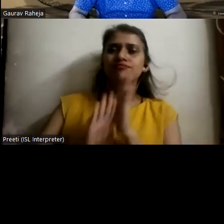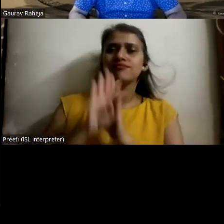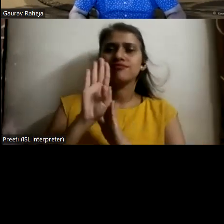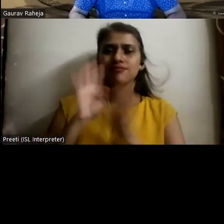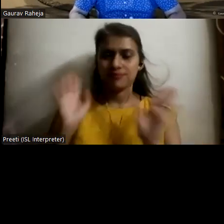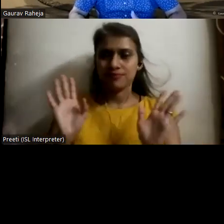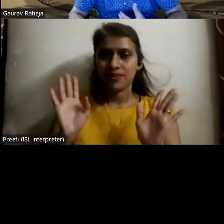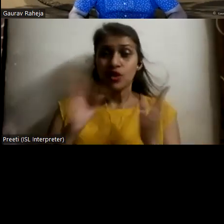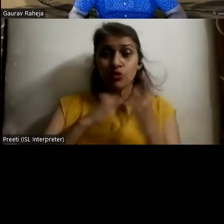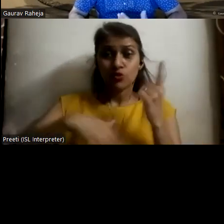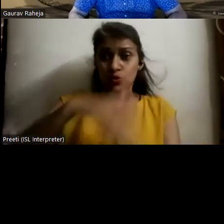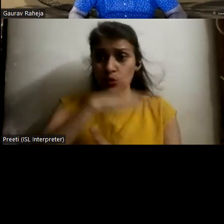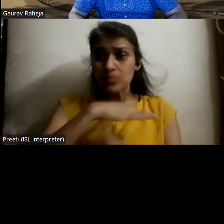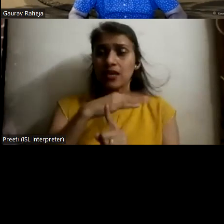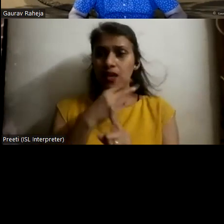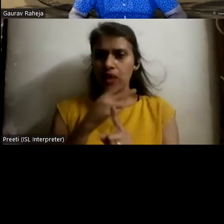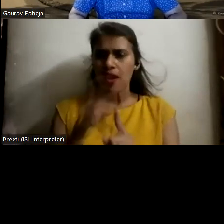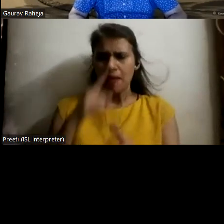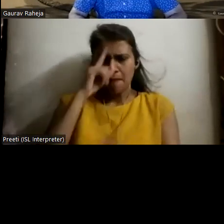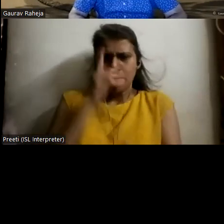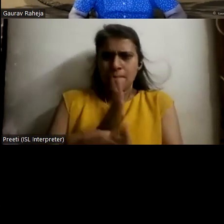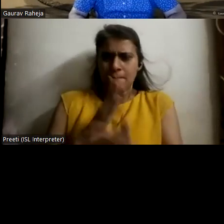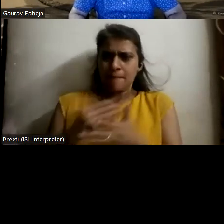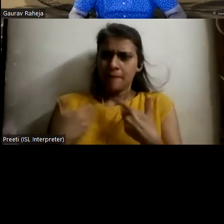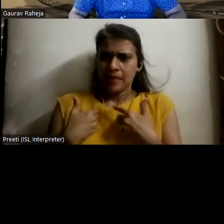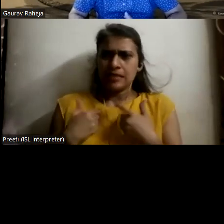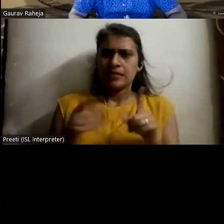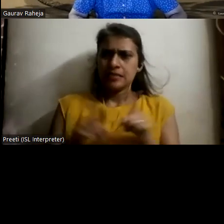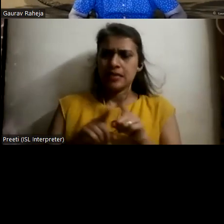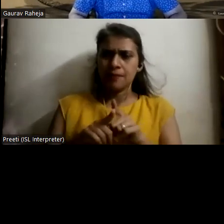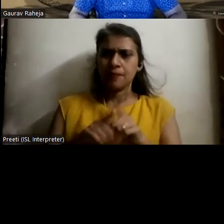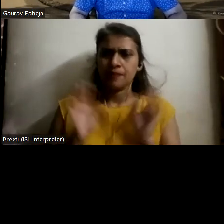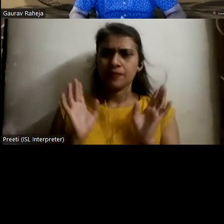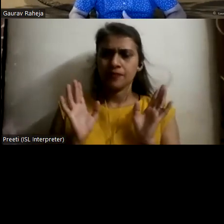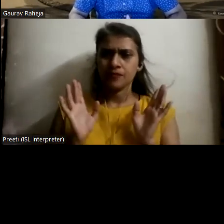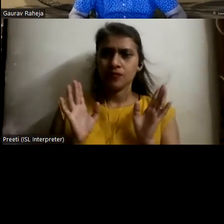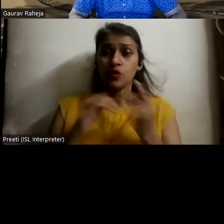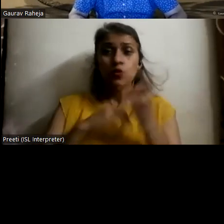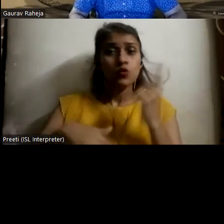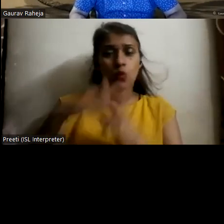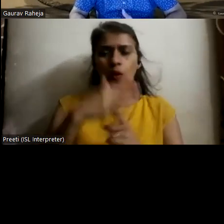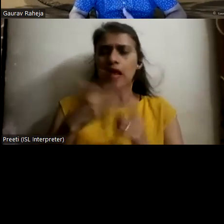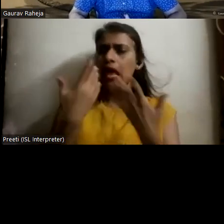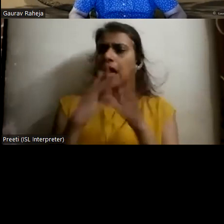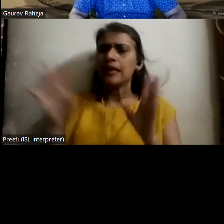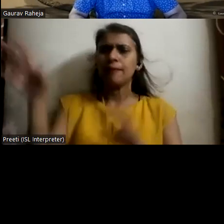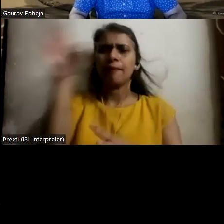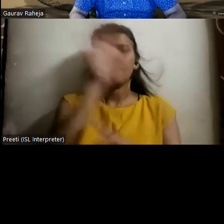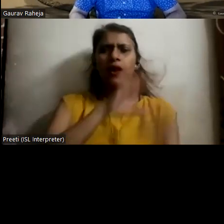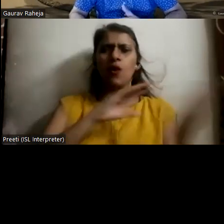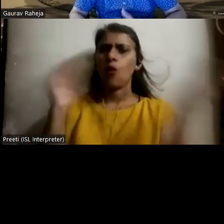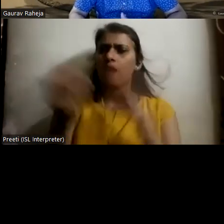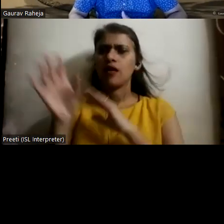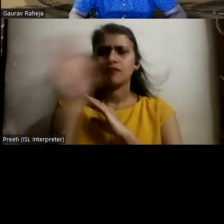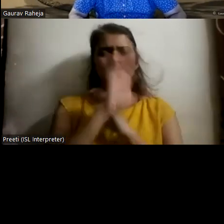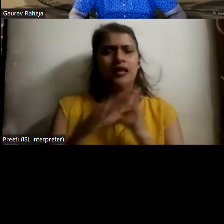No society, and I personally believe, no society, no country, no city, and